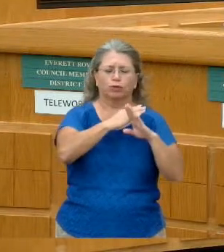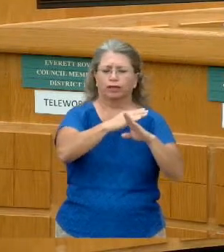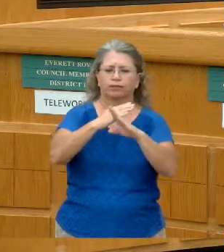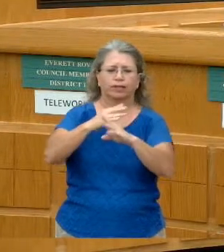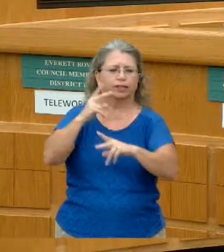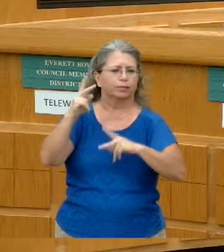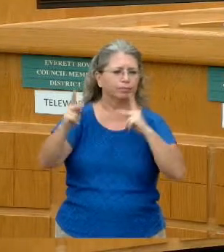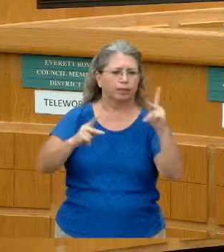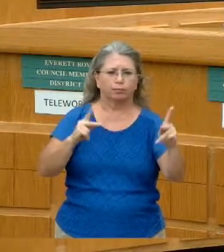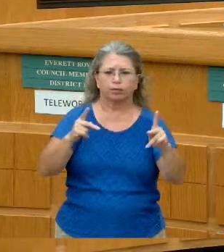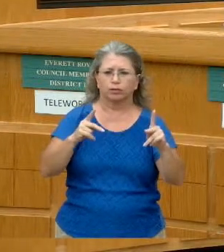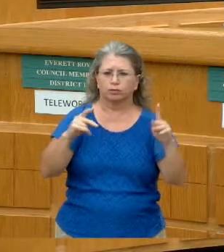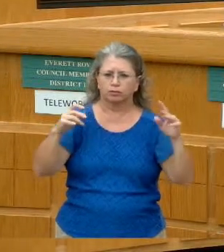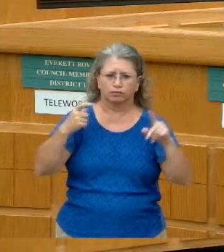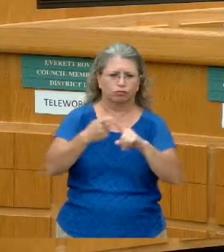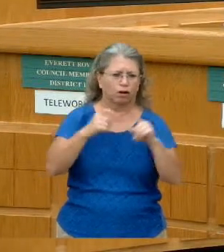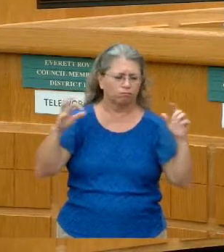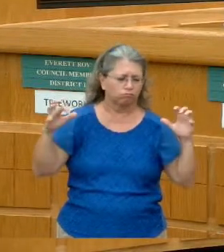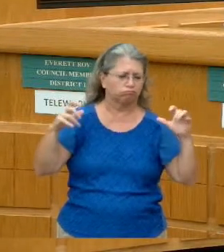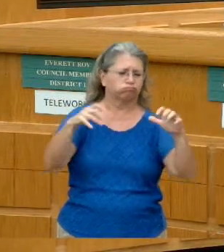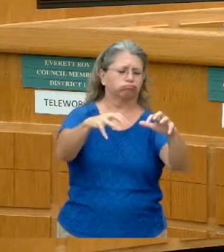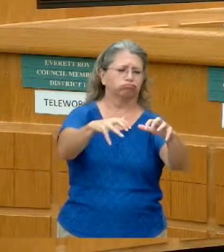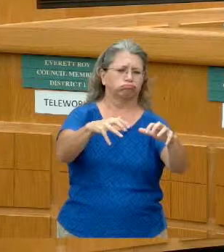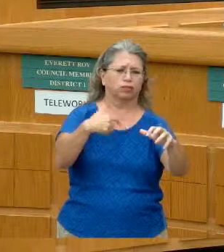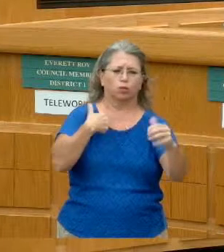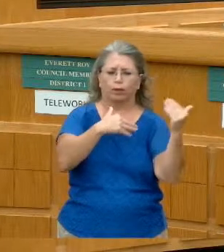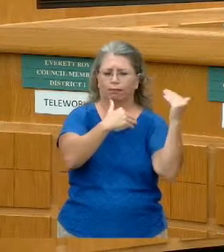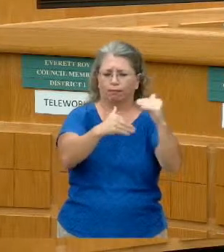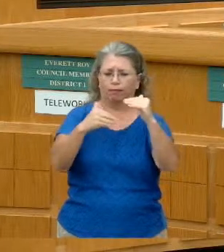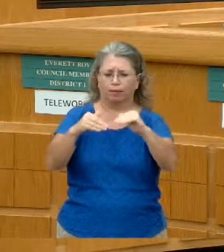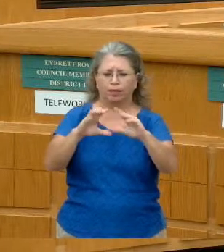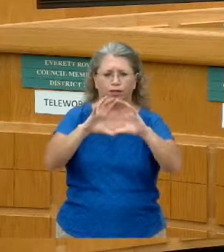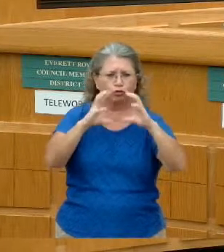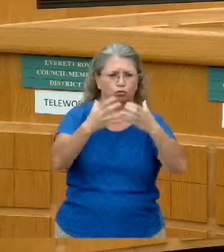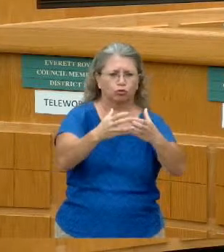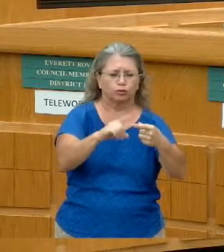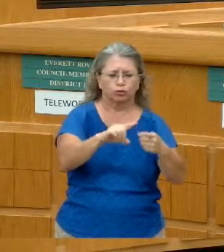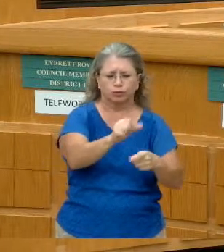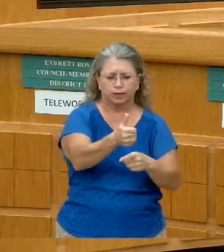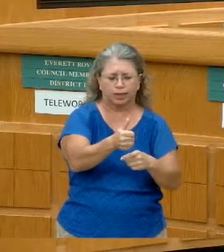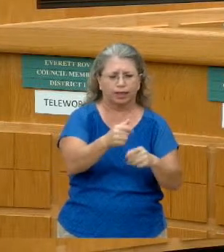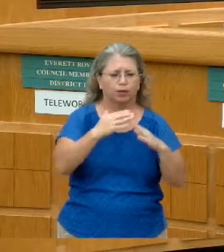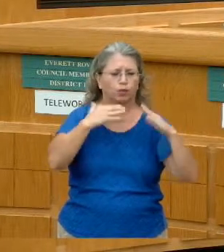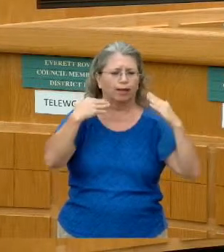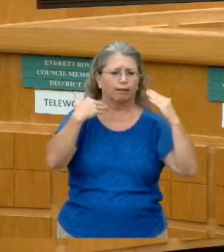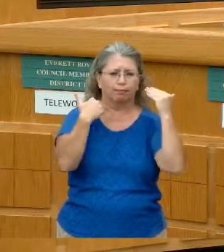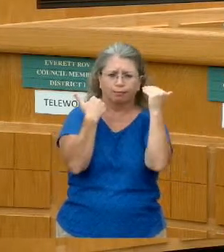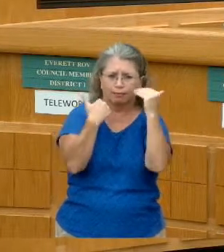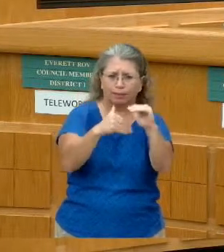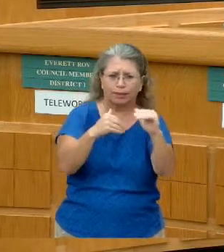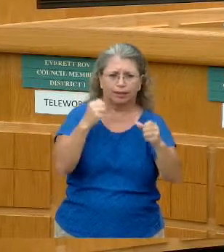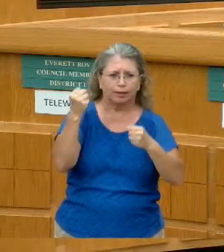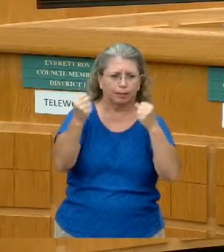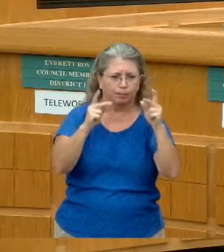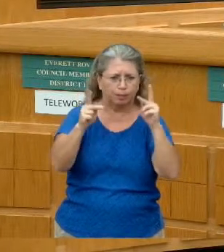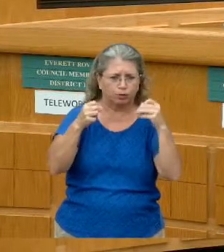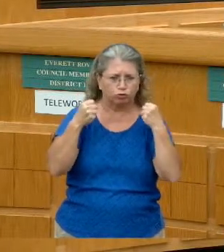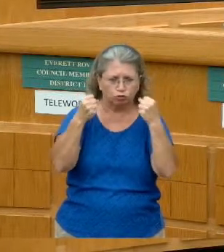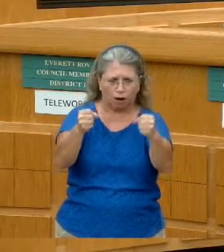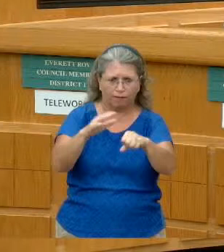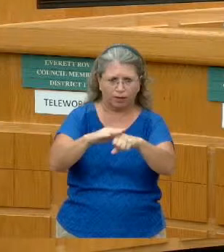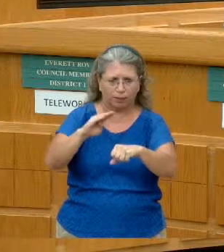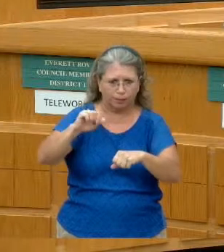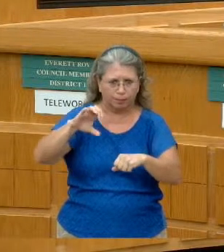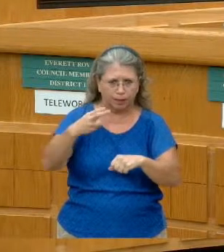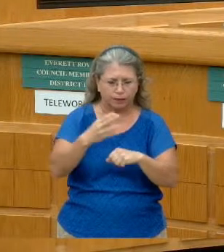congregating, with our limitations on gatherings to 10 and our vehicular access, my message is